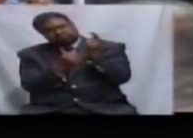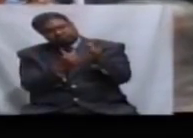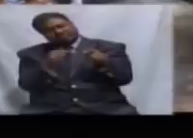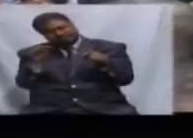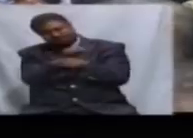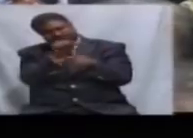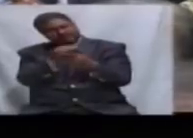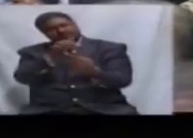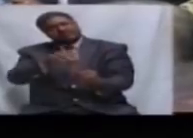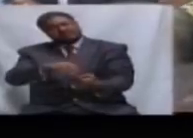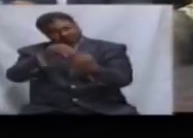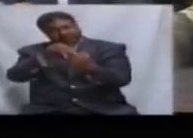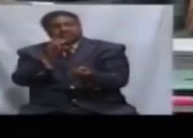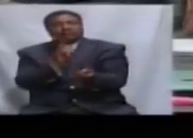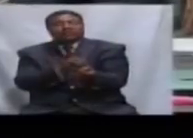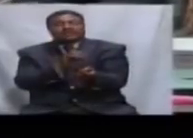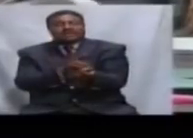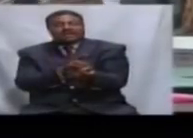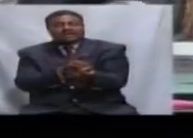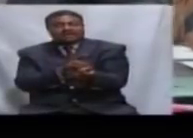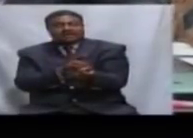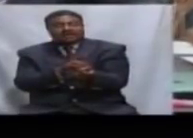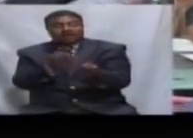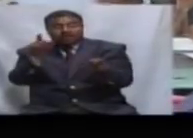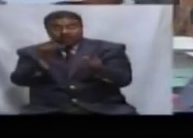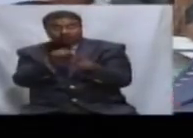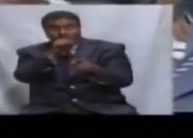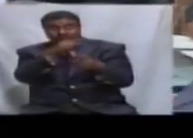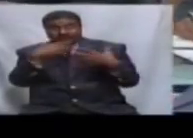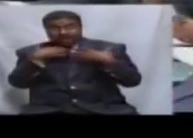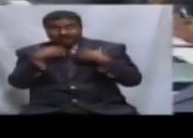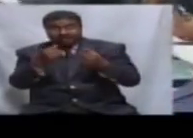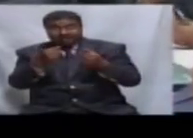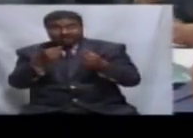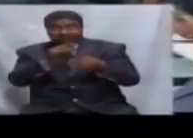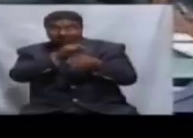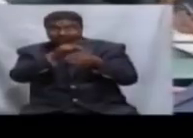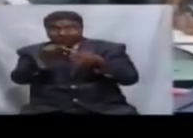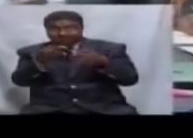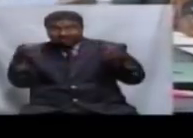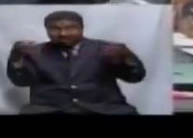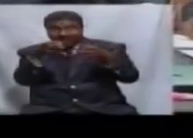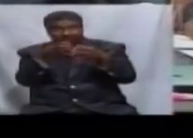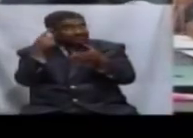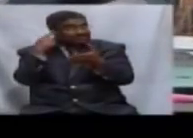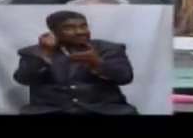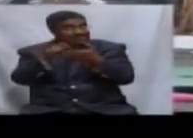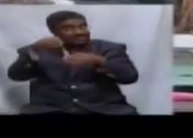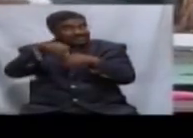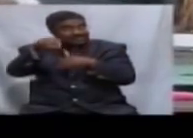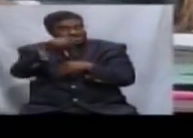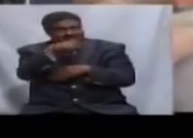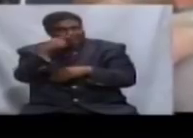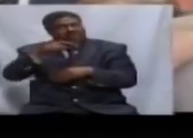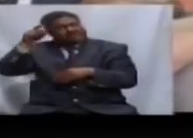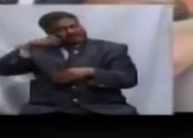specialists. Meanwhile, Health Profession Council of Zambia Registrar Aaron Mujajati said he is happy that issues of delivering quality